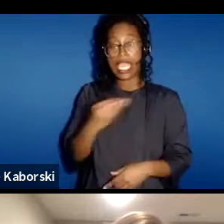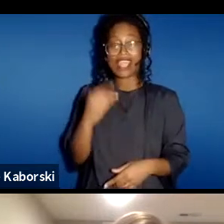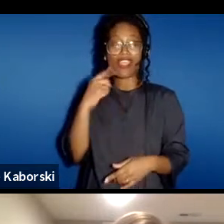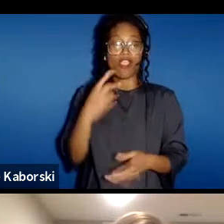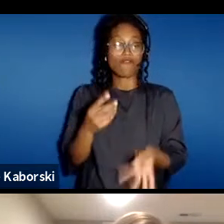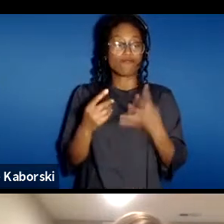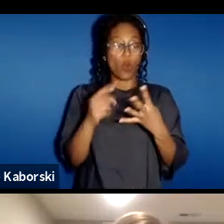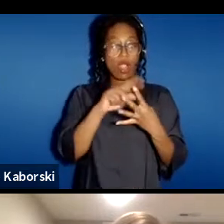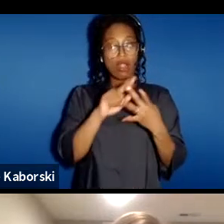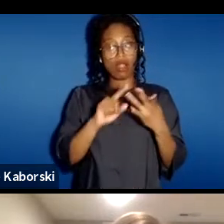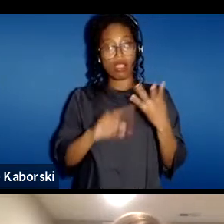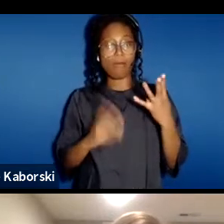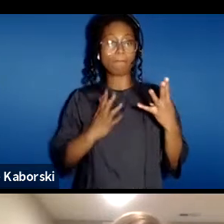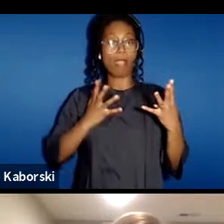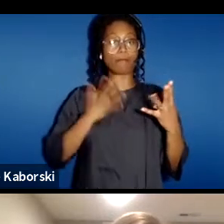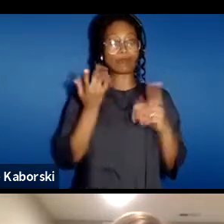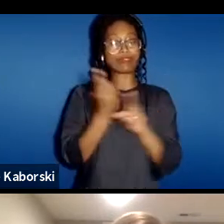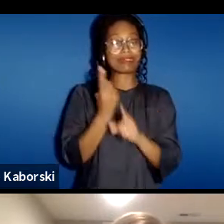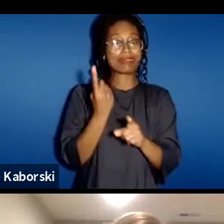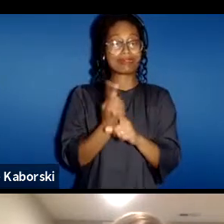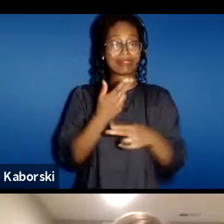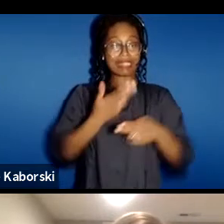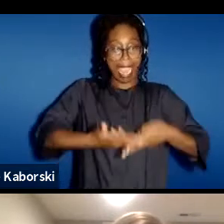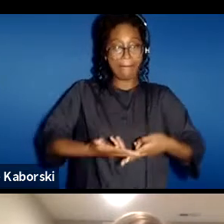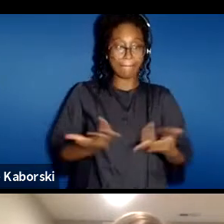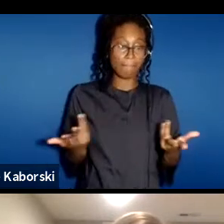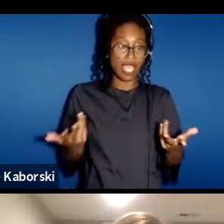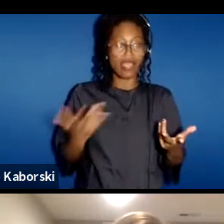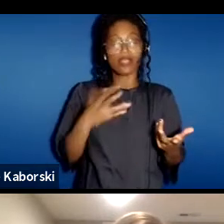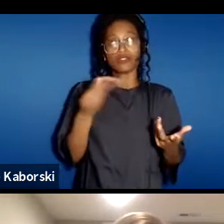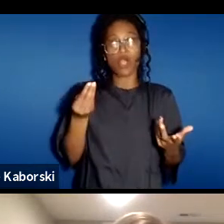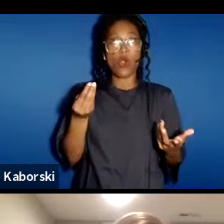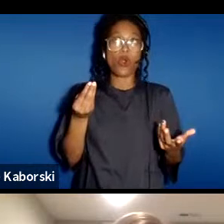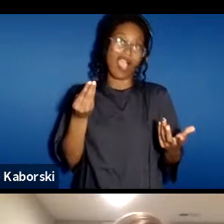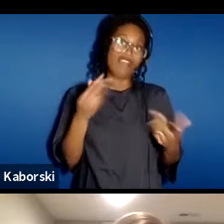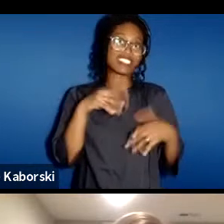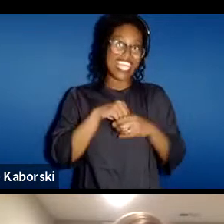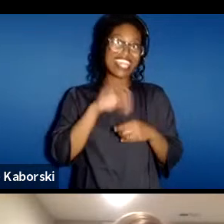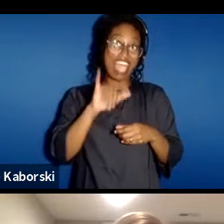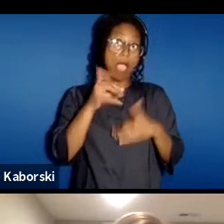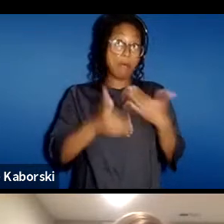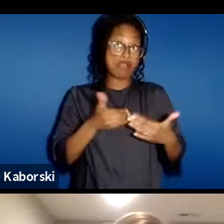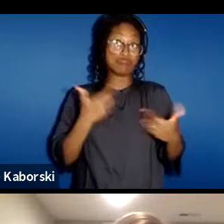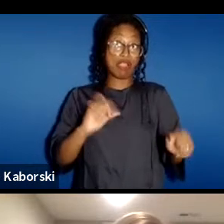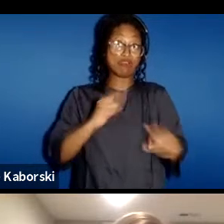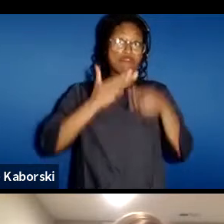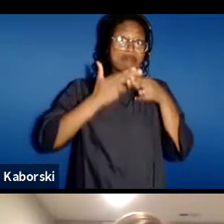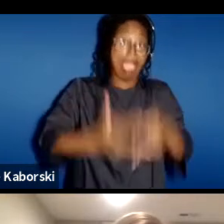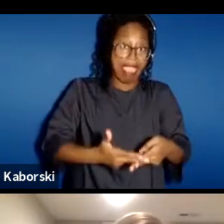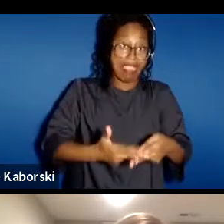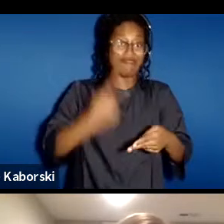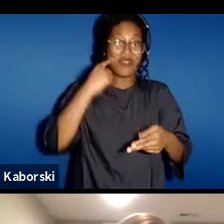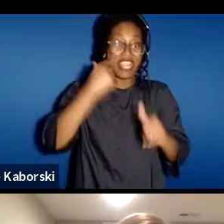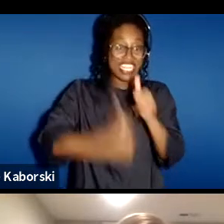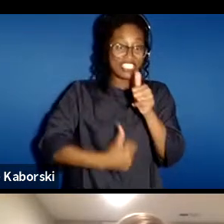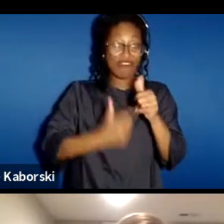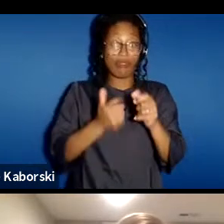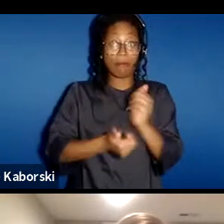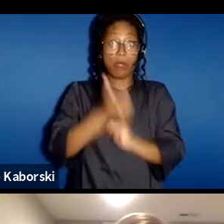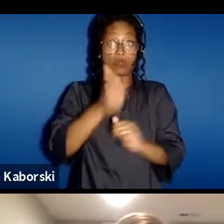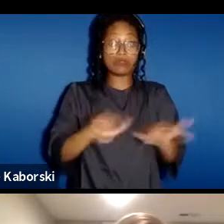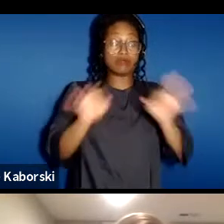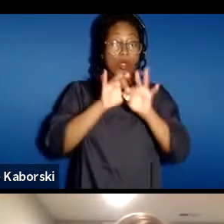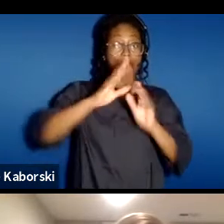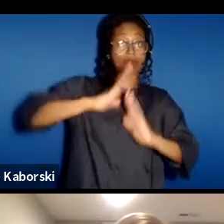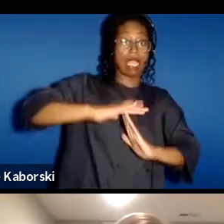proper names. So I was part of the process at the beginning of trying to name these products and figuring out a system in which we would